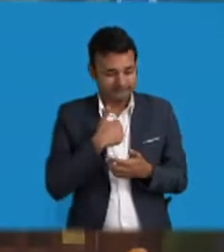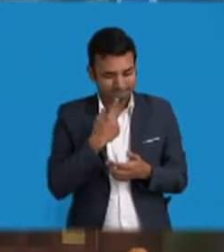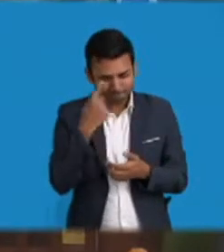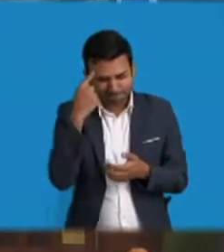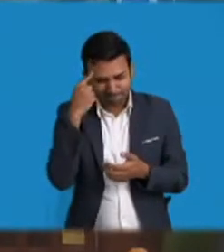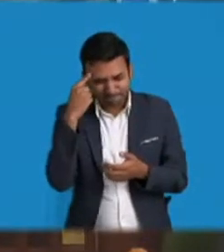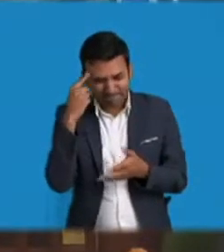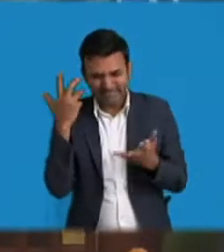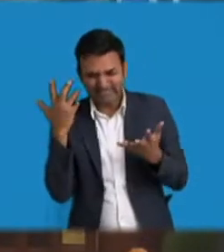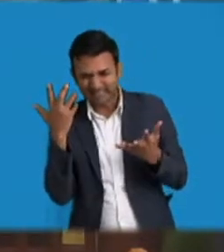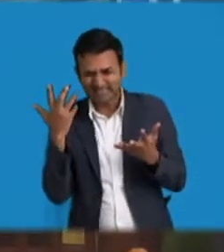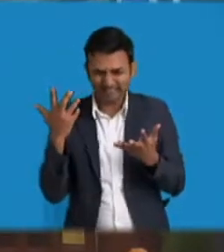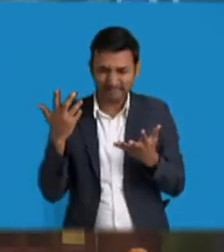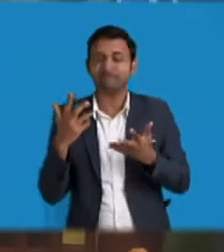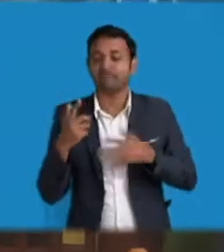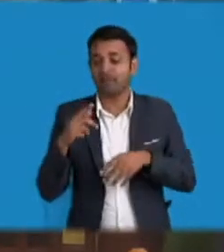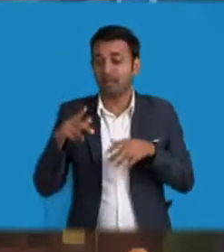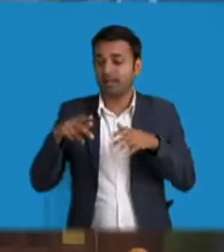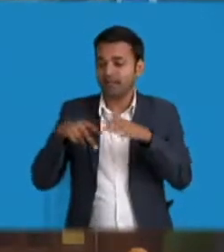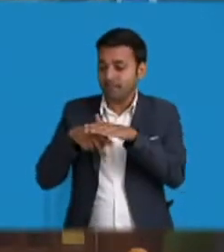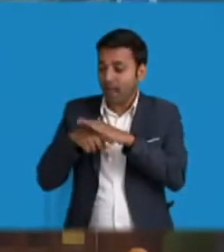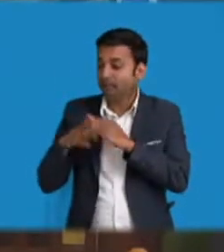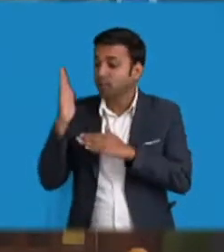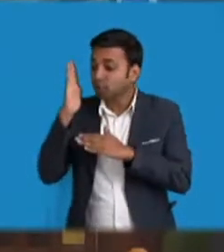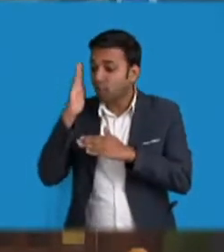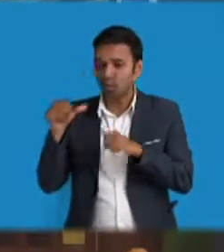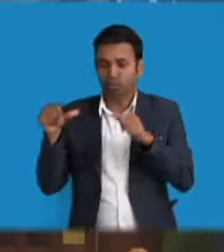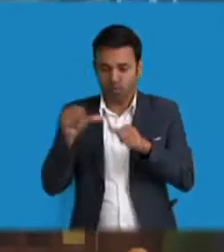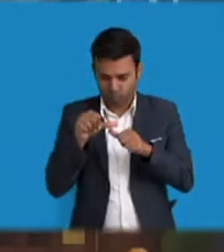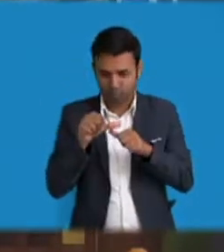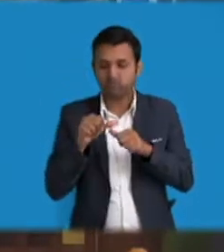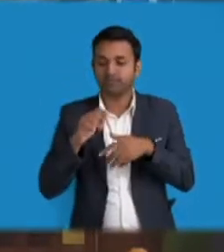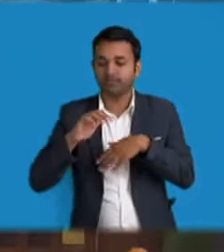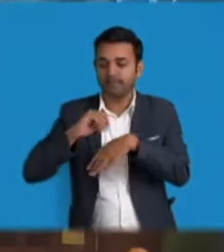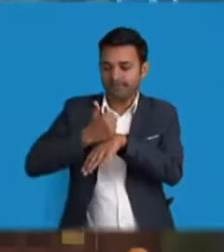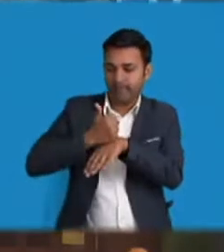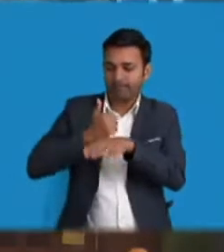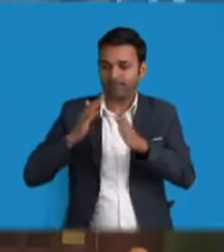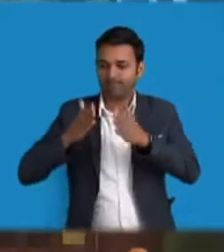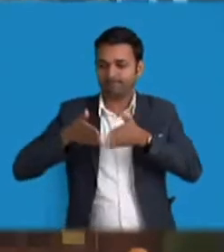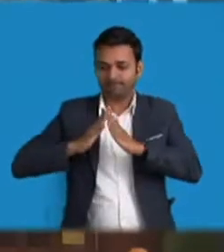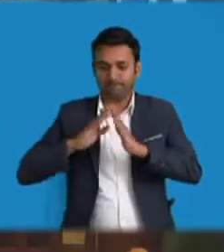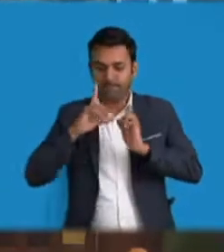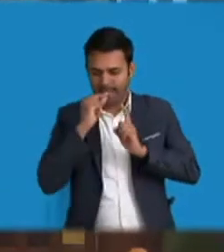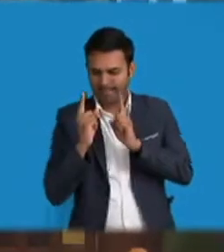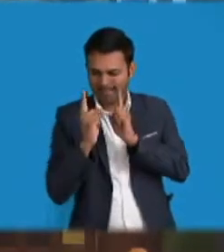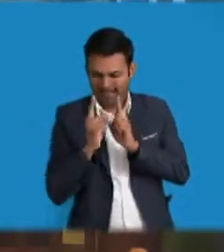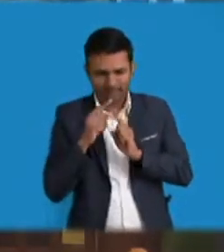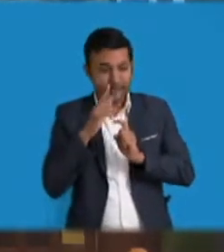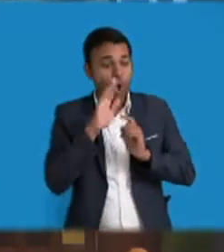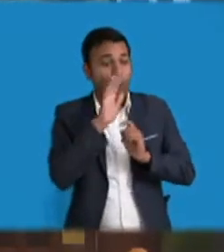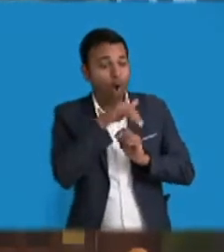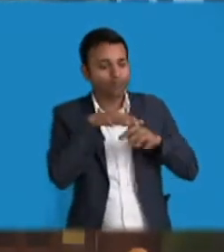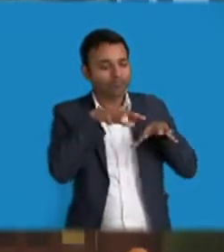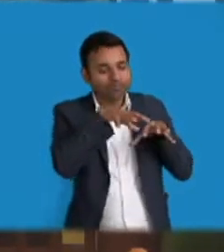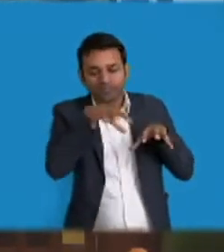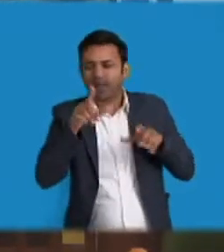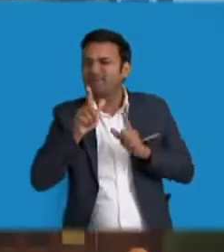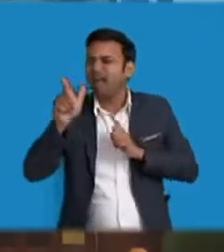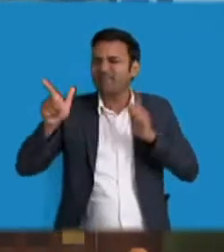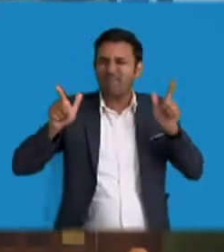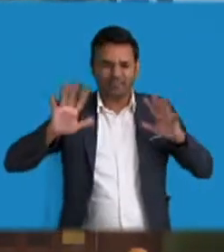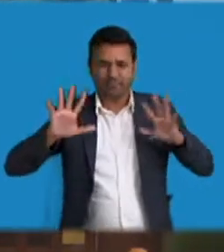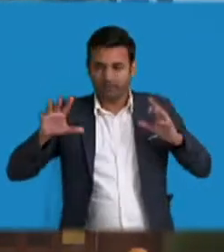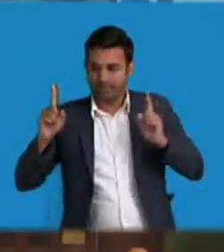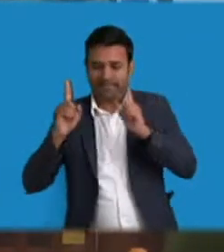be within the comforts of their own vicinity and home. And it is this regard that we had, over